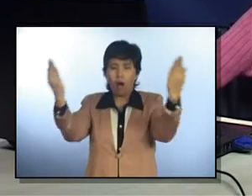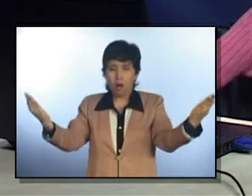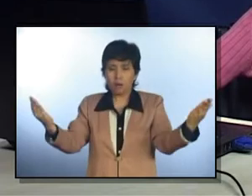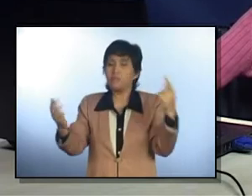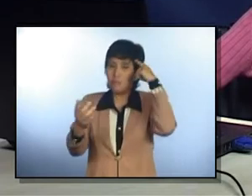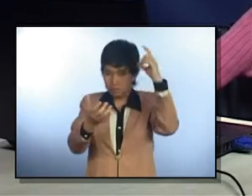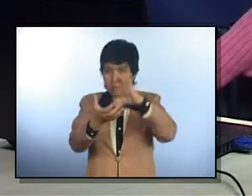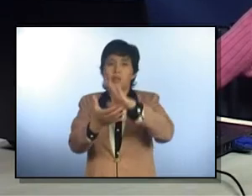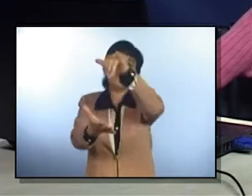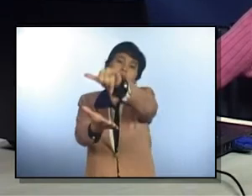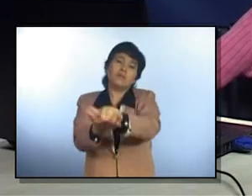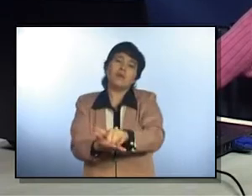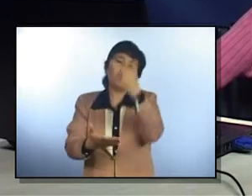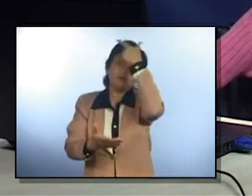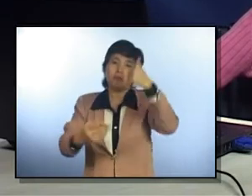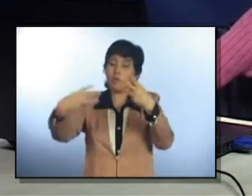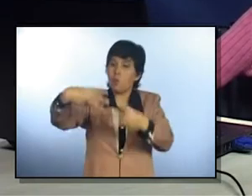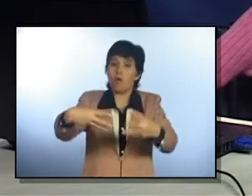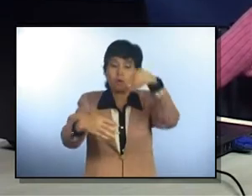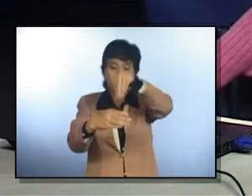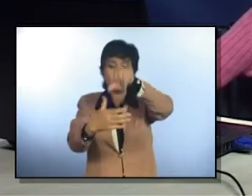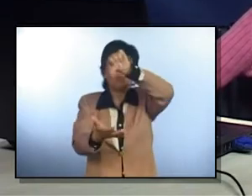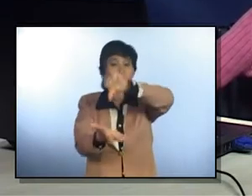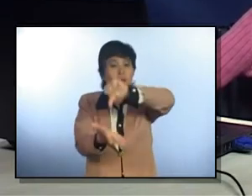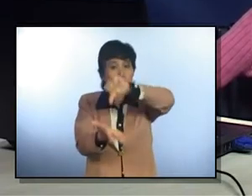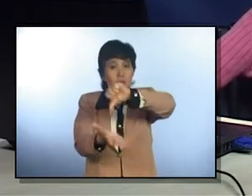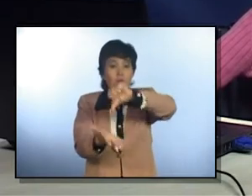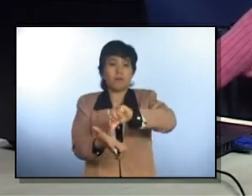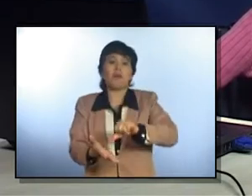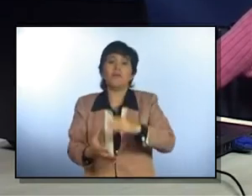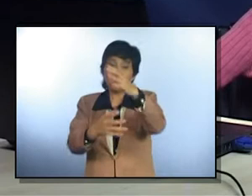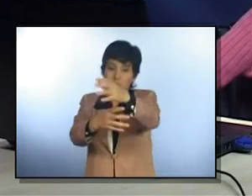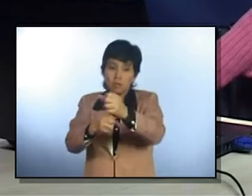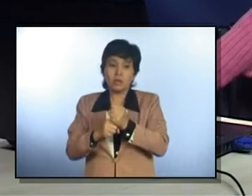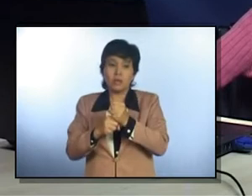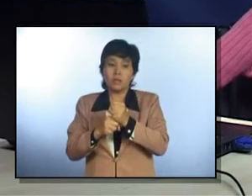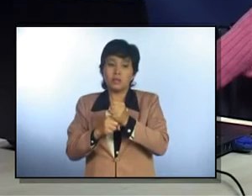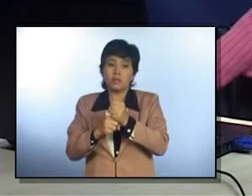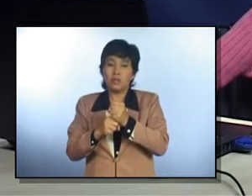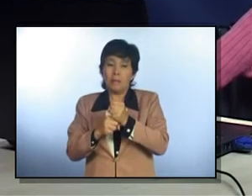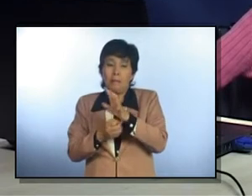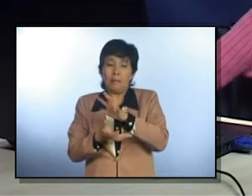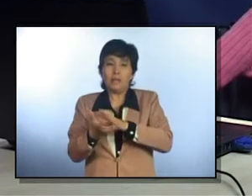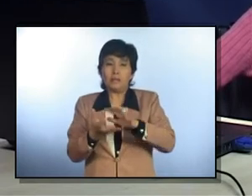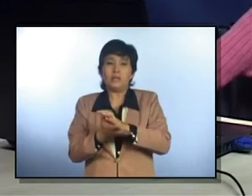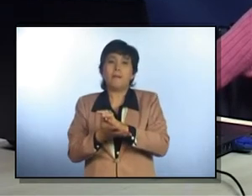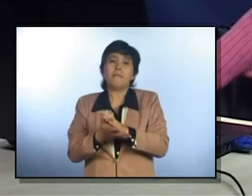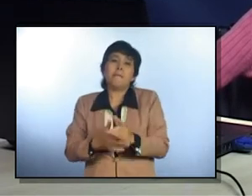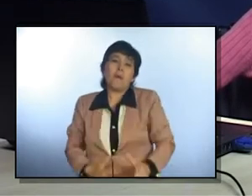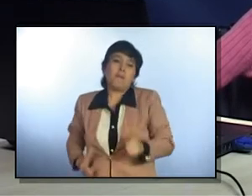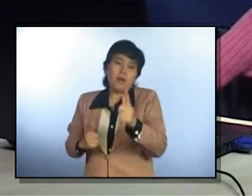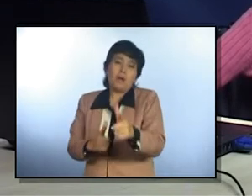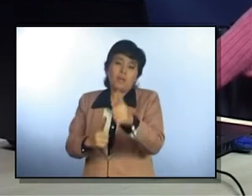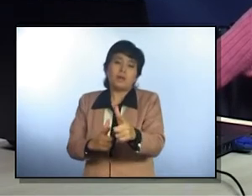they believe that because the war of Iraq, it's to get the mass weapon,